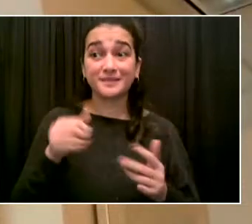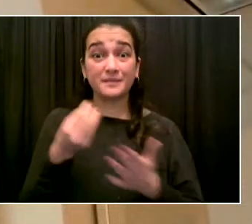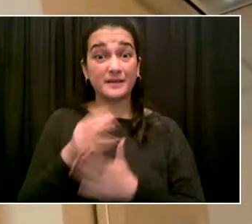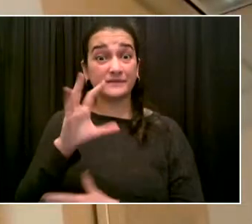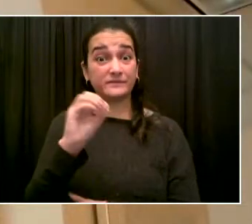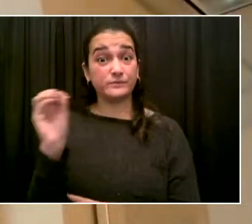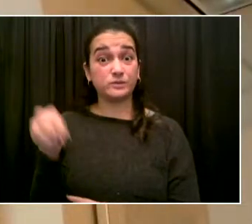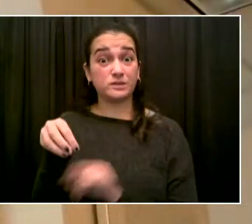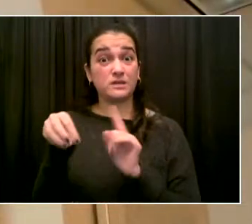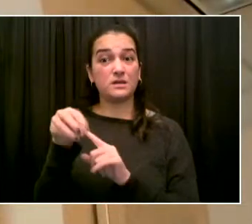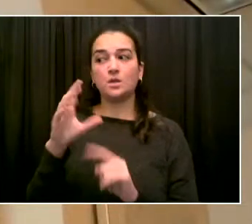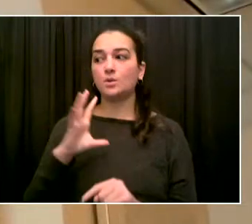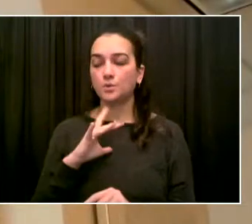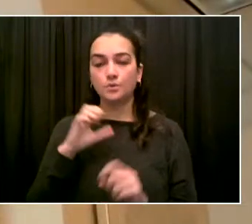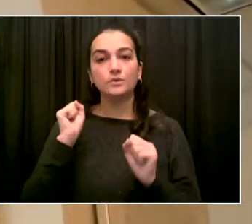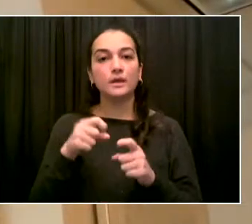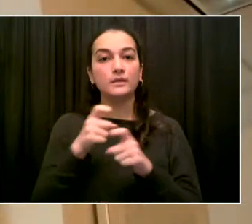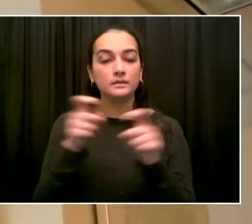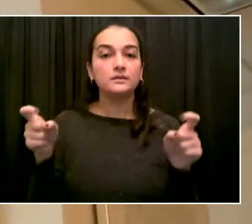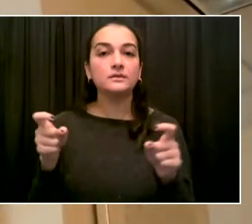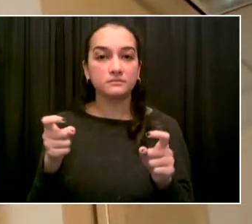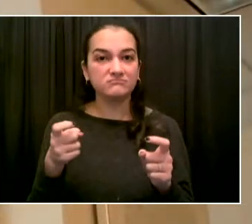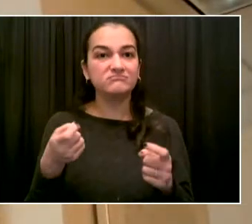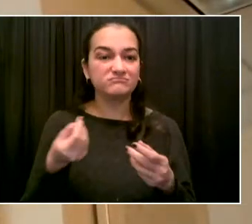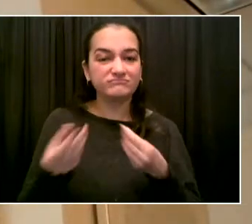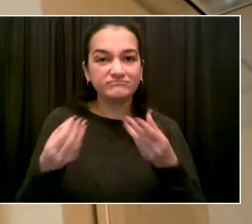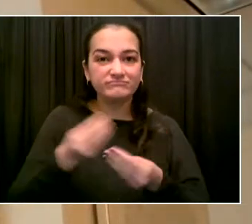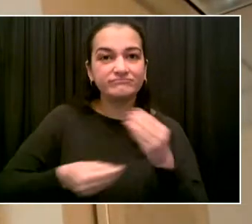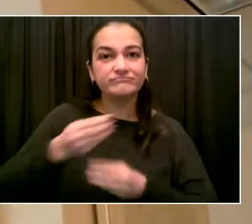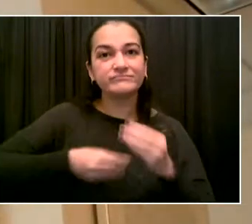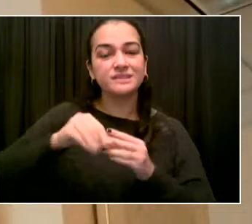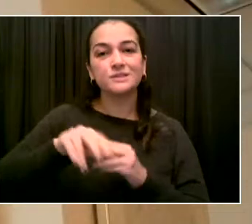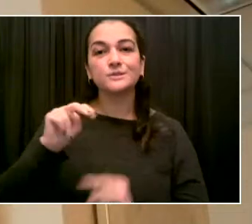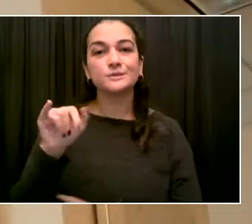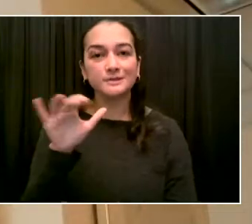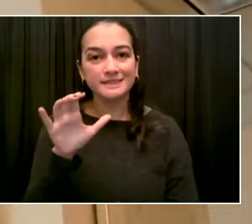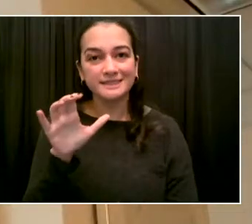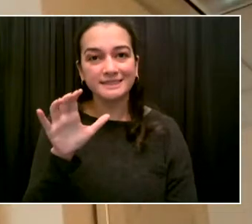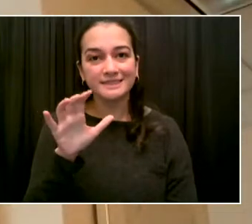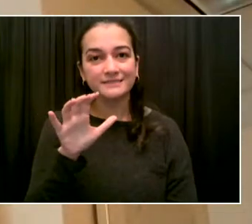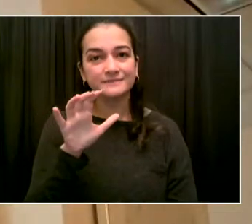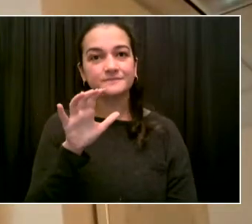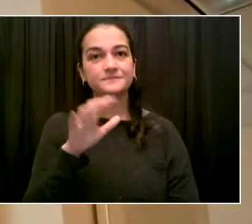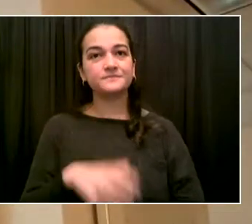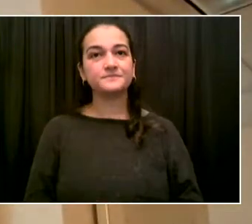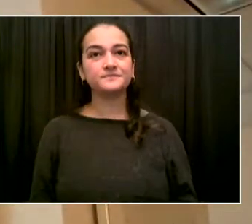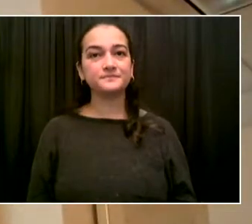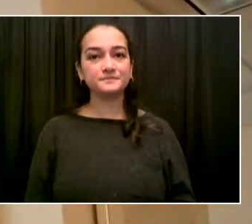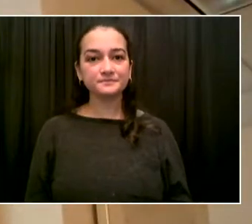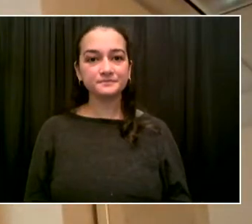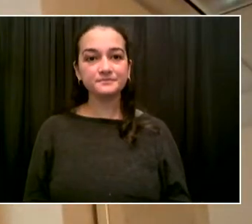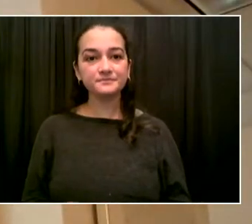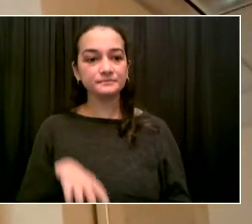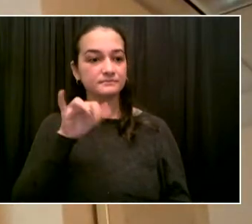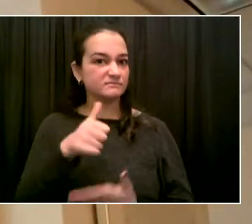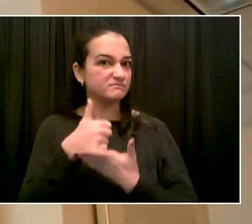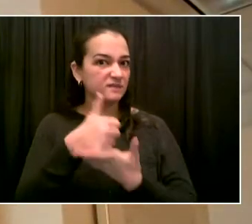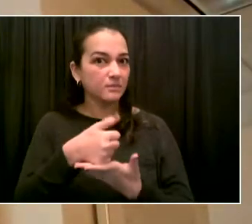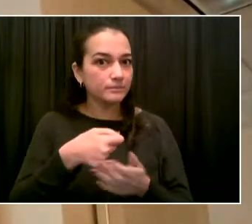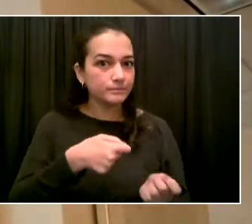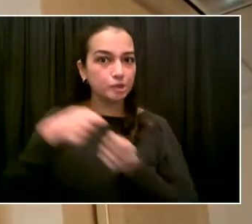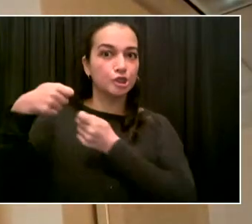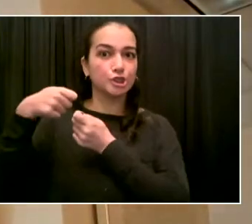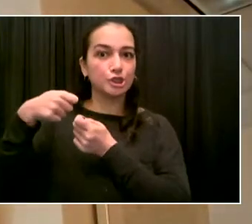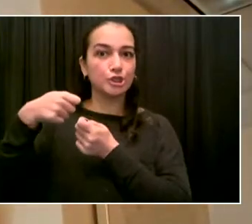market share of all international inbound visitation to the U.S. On average, as I said, the spending power of 4 domestic visitors to equal the spending of